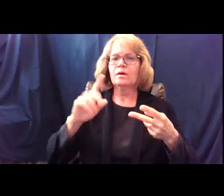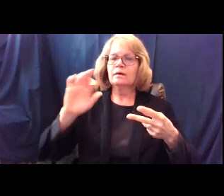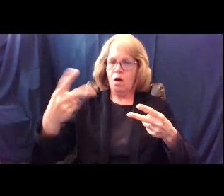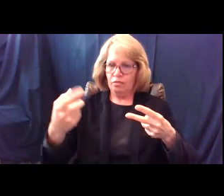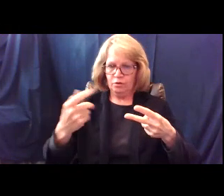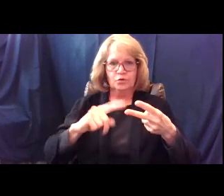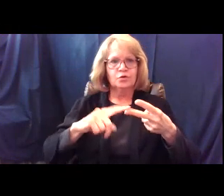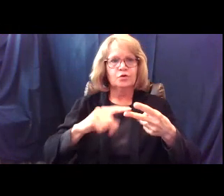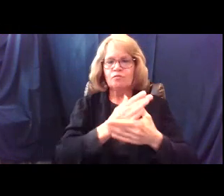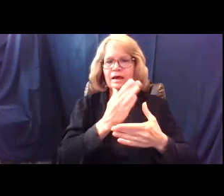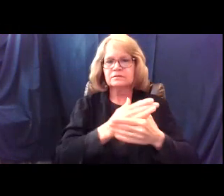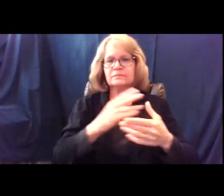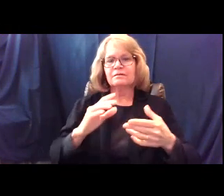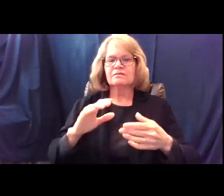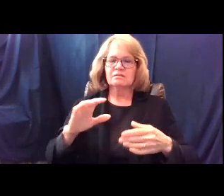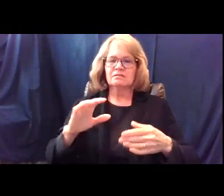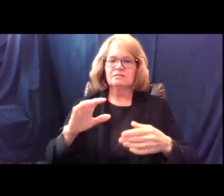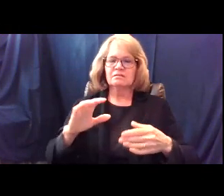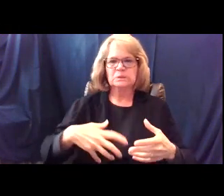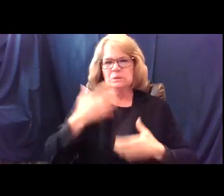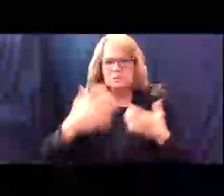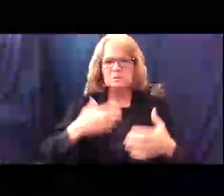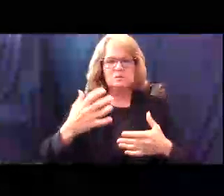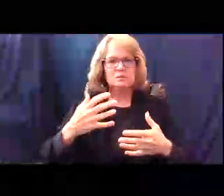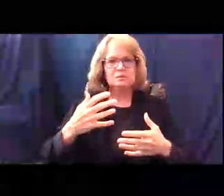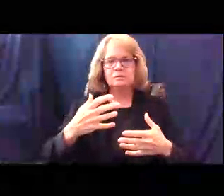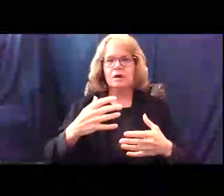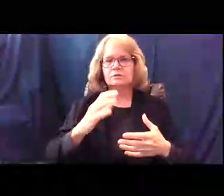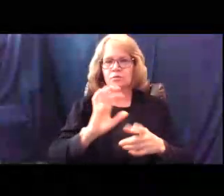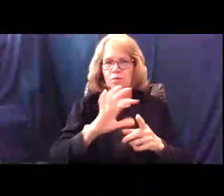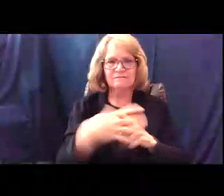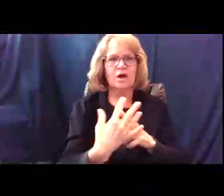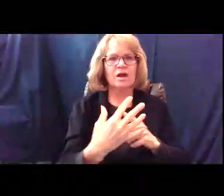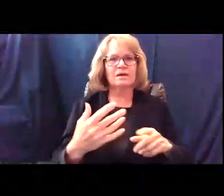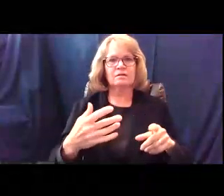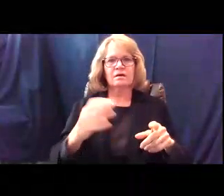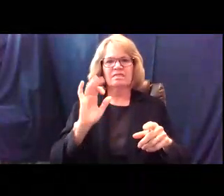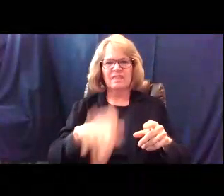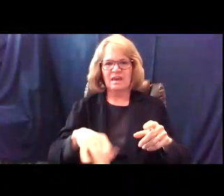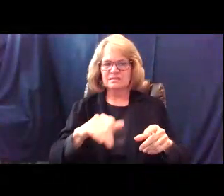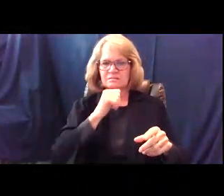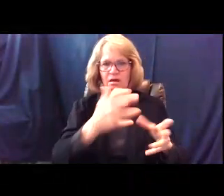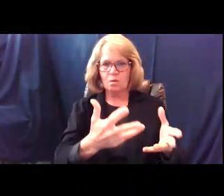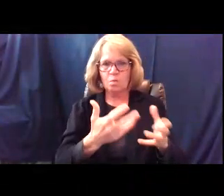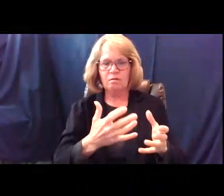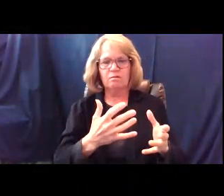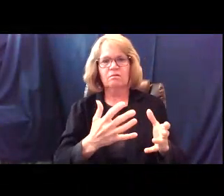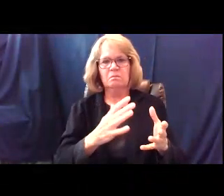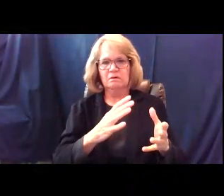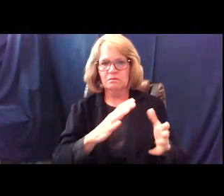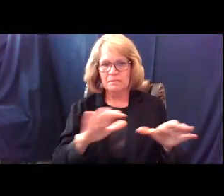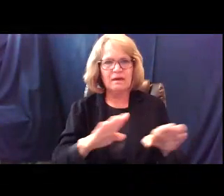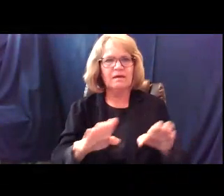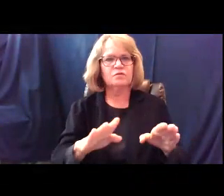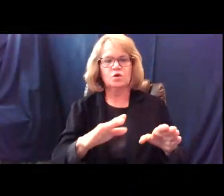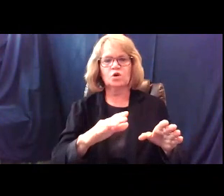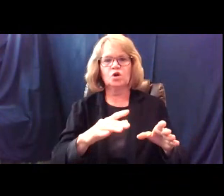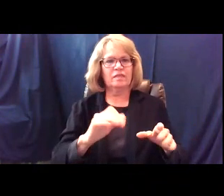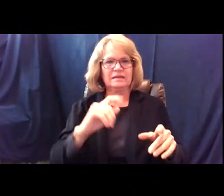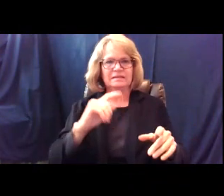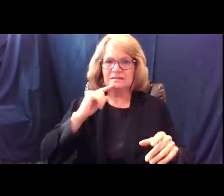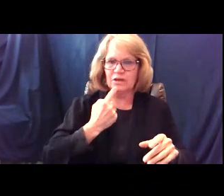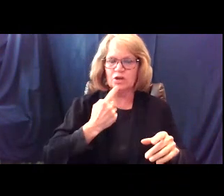when a person is subjected to unwelcome conduct that's sufficiently severe or pervasive, such as it interferes with or deprives the